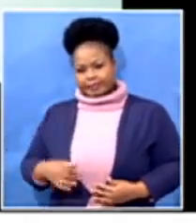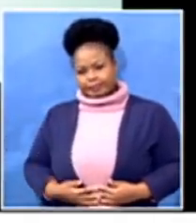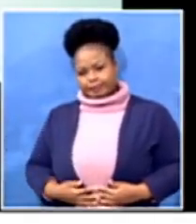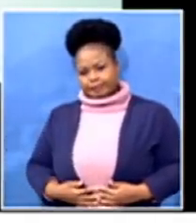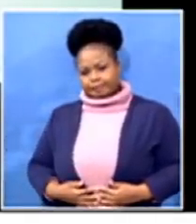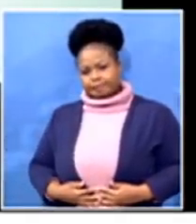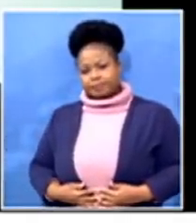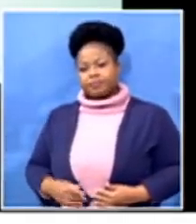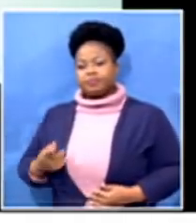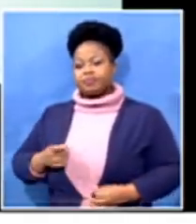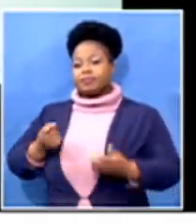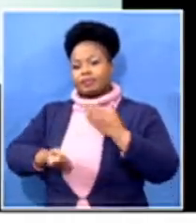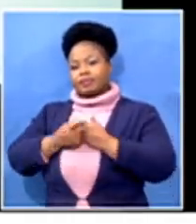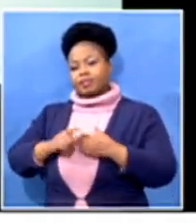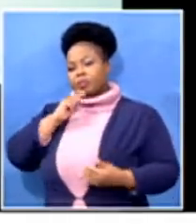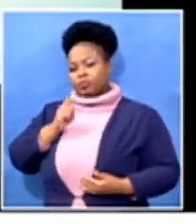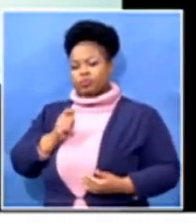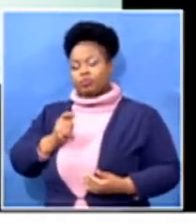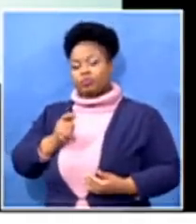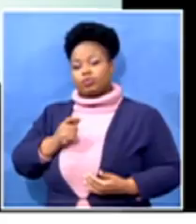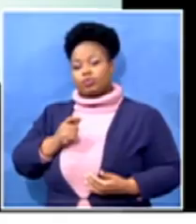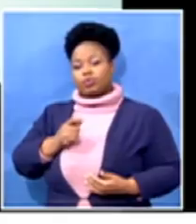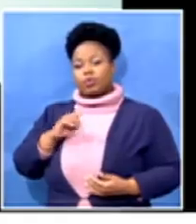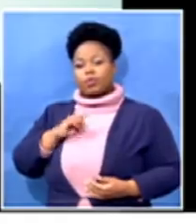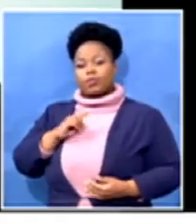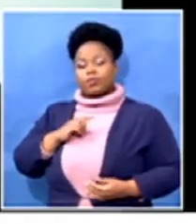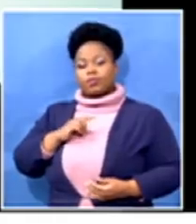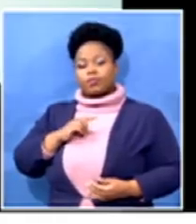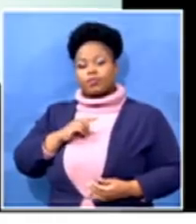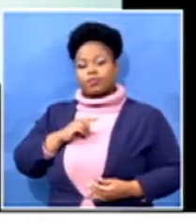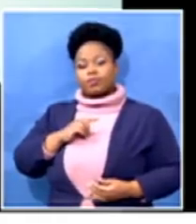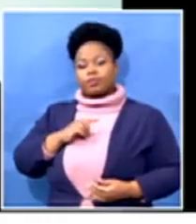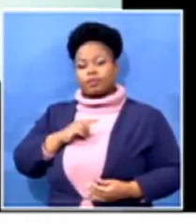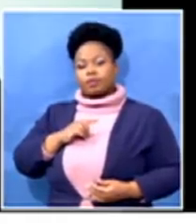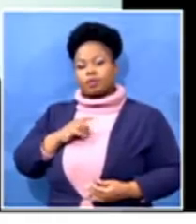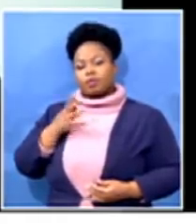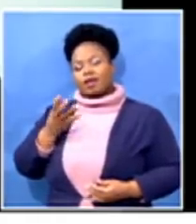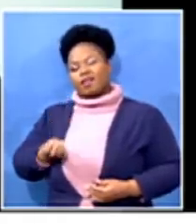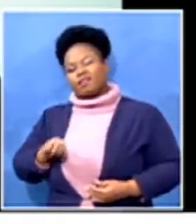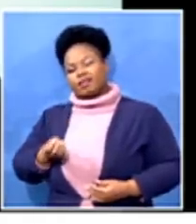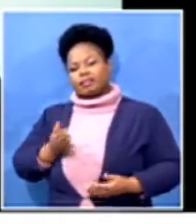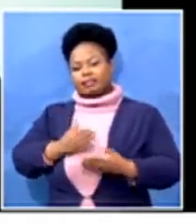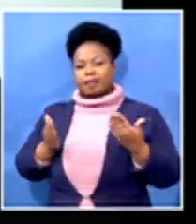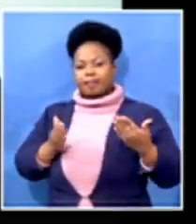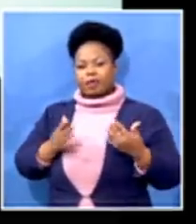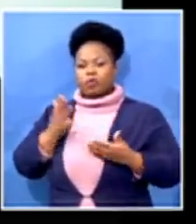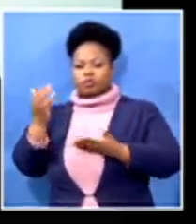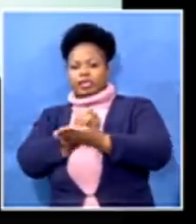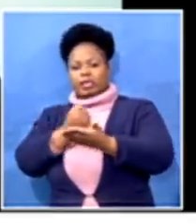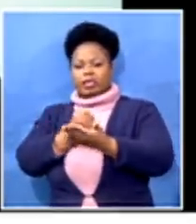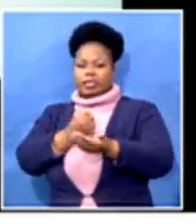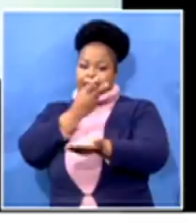So we find that what has happened is that there is a sort of a temptation to take away our beds, if you